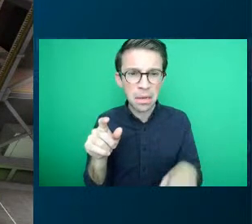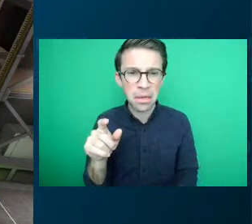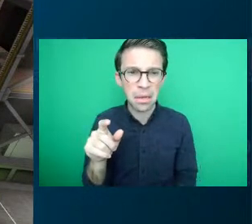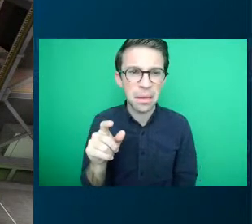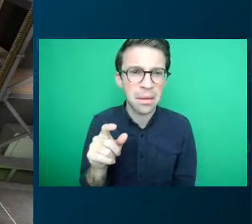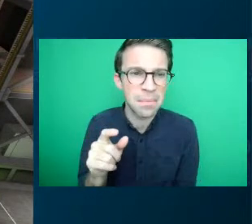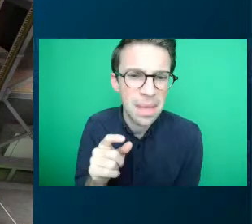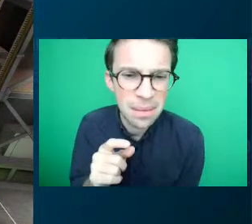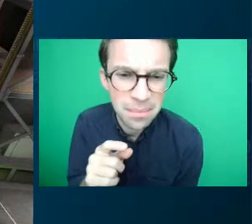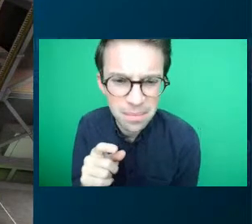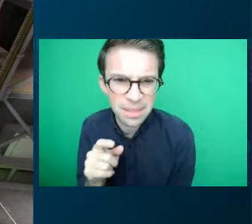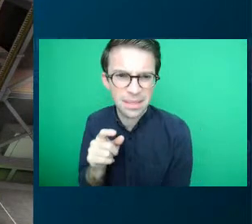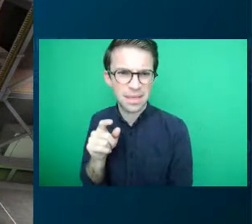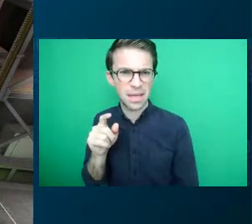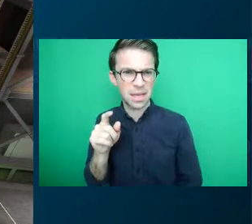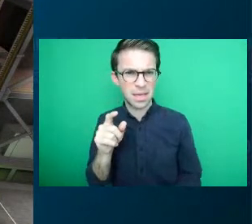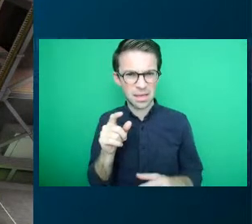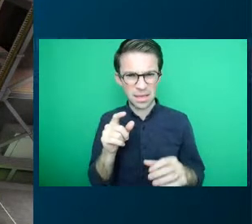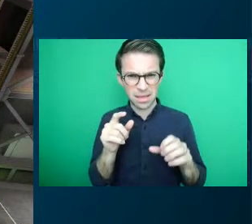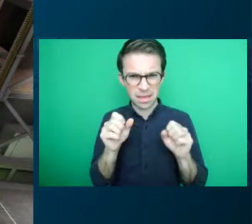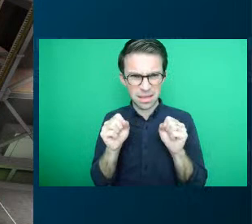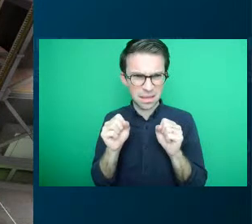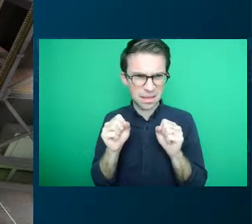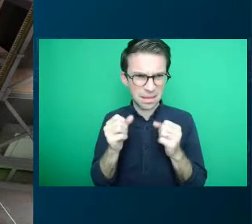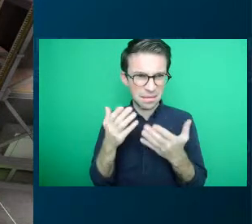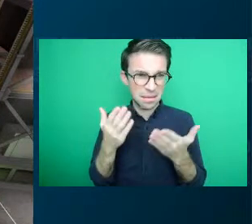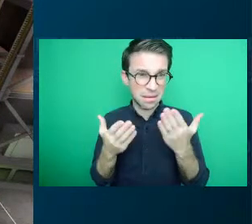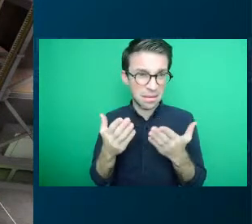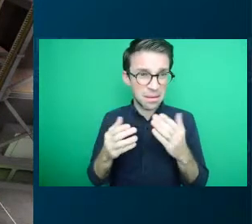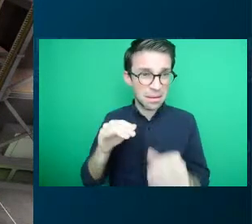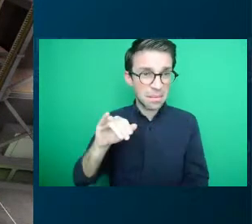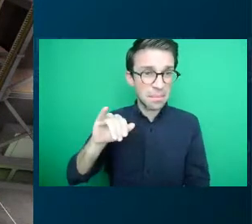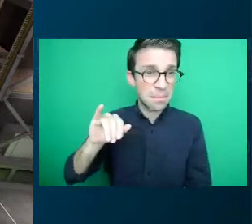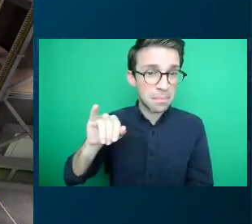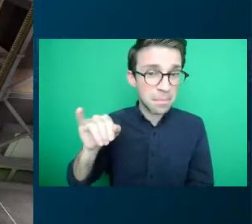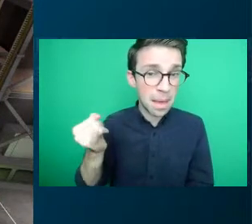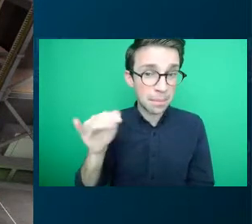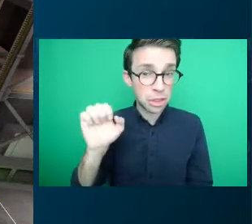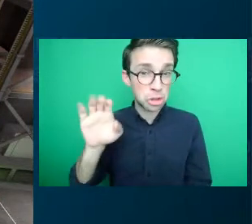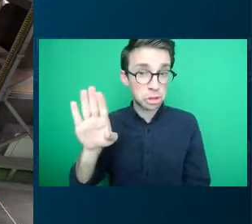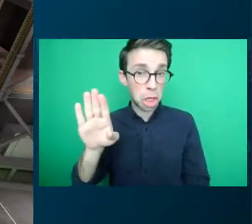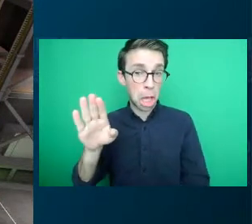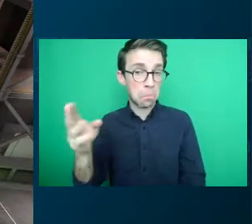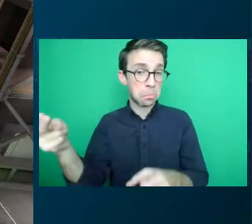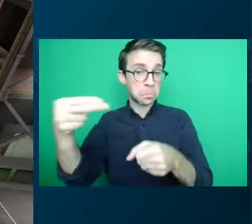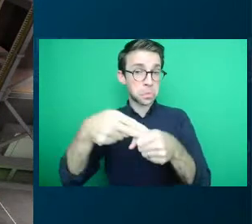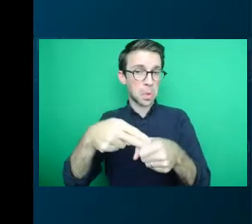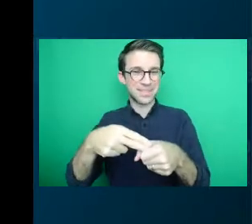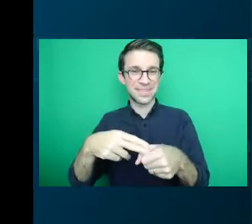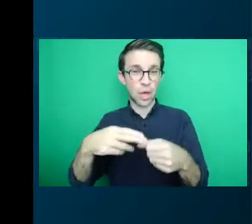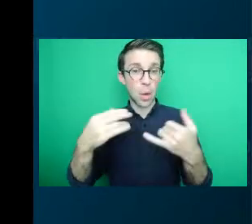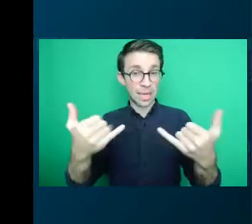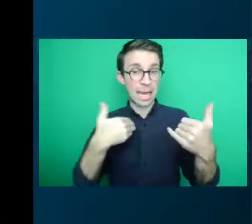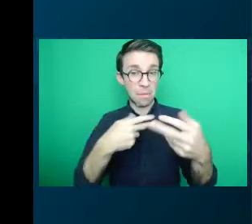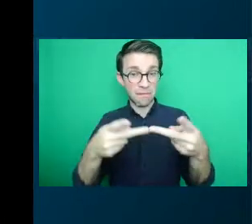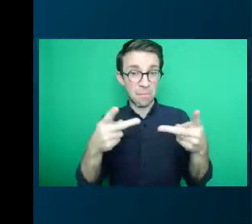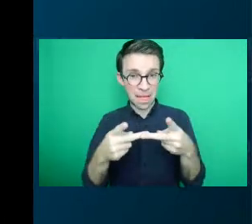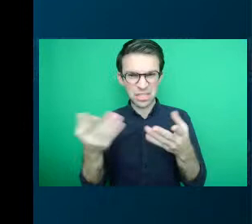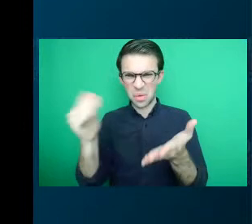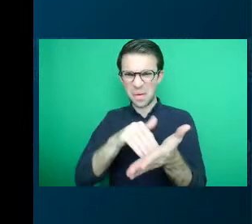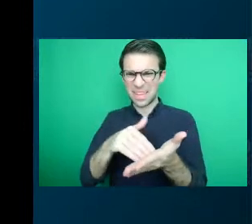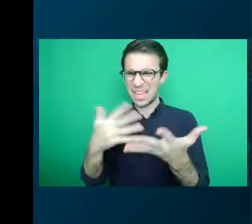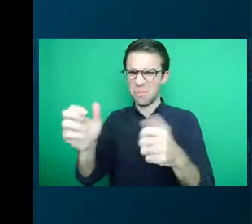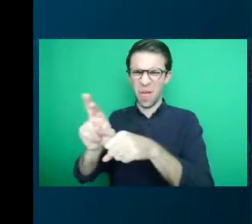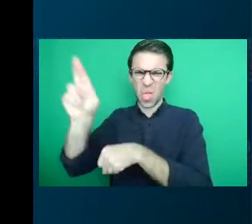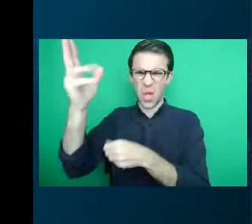go into that command? Maybe Jeb would like to ride that today. Now we've got a place for the Kerbal to ride. Let's put it out on the lawn launch pad and